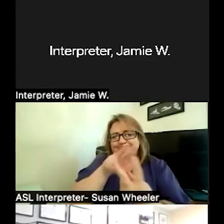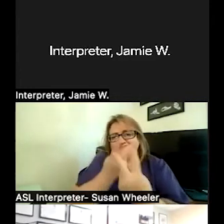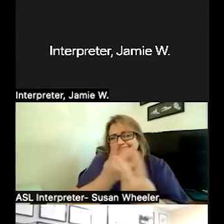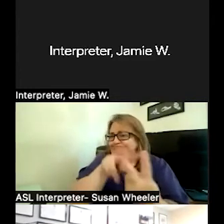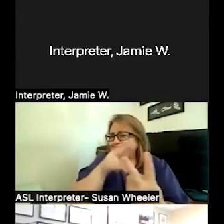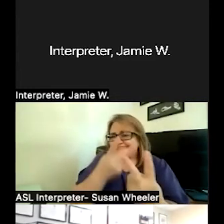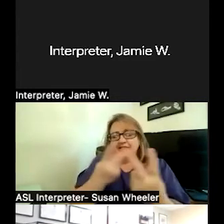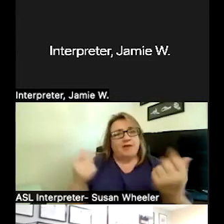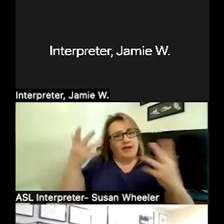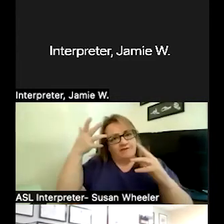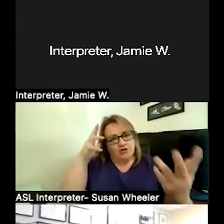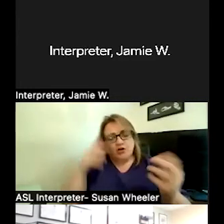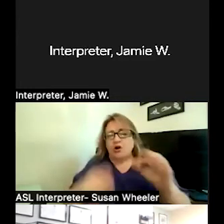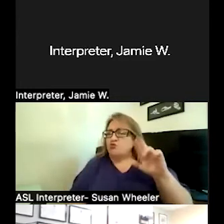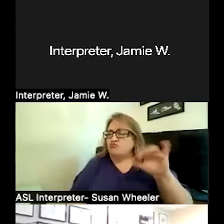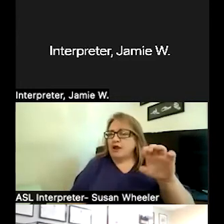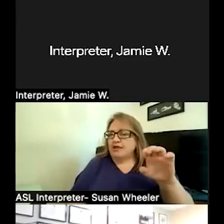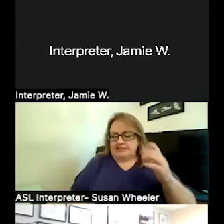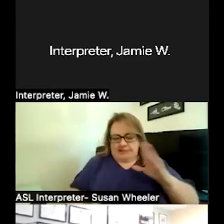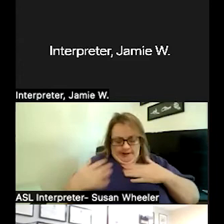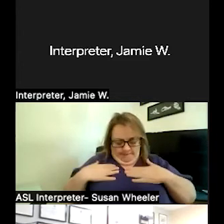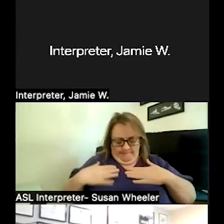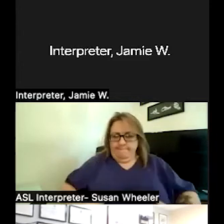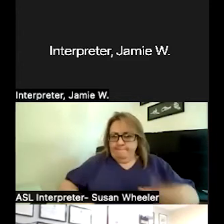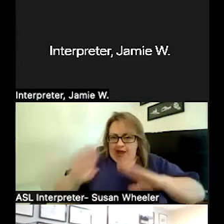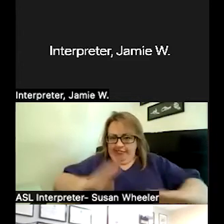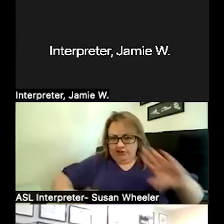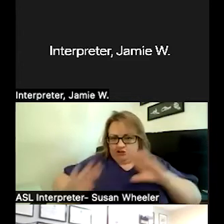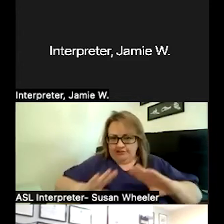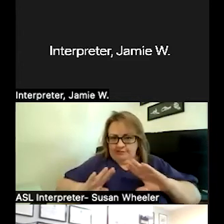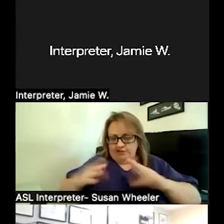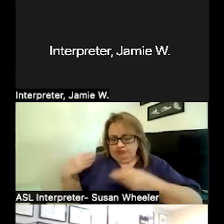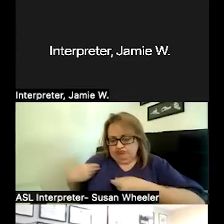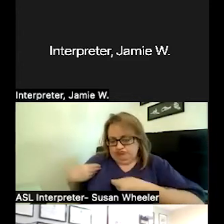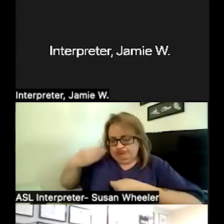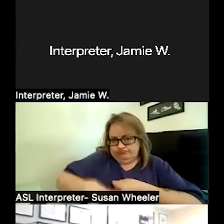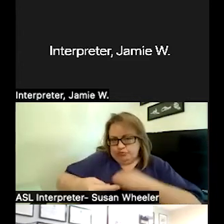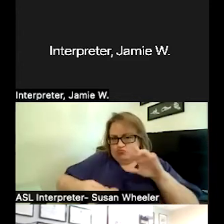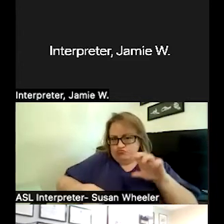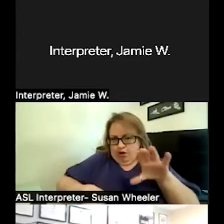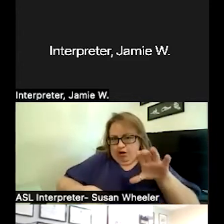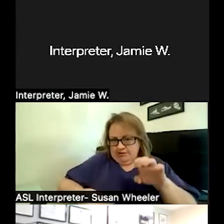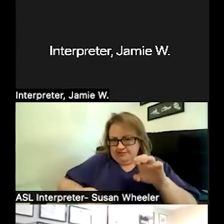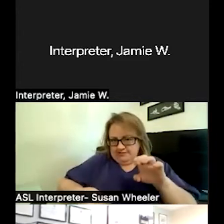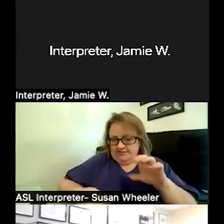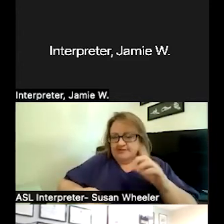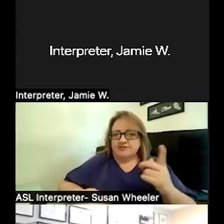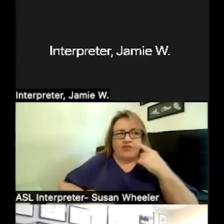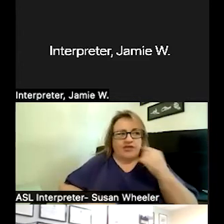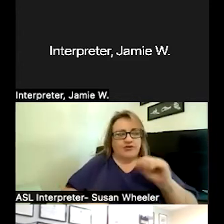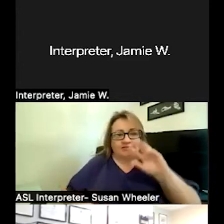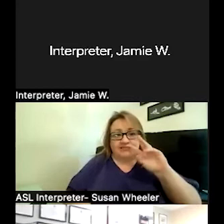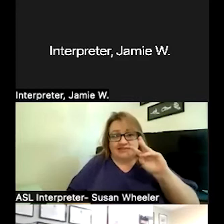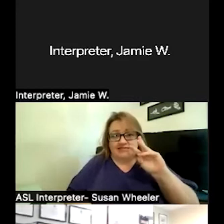Race relates to biology. It's inherited. And I believe there are 6